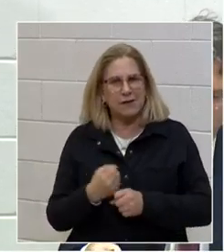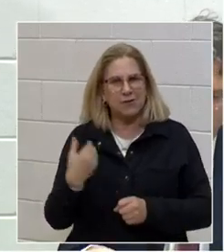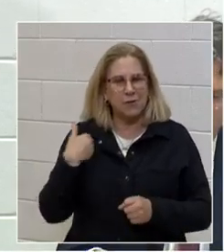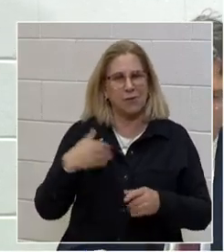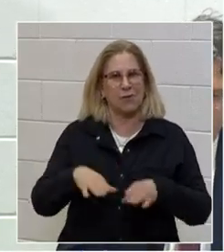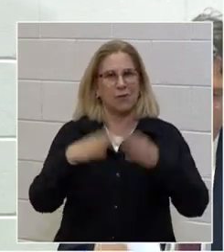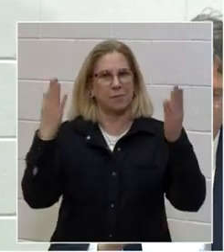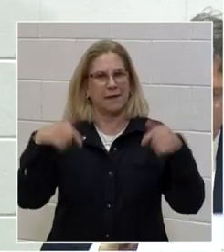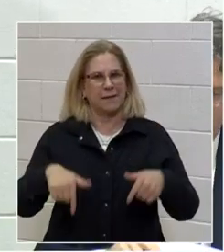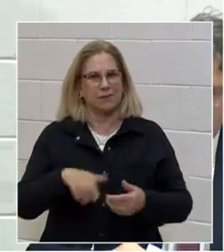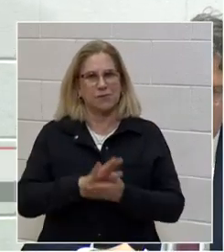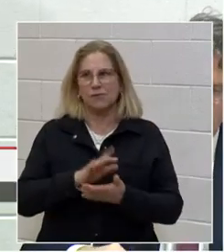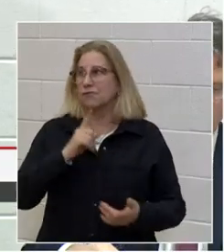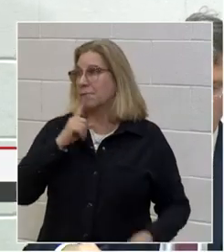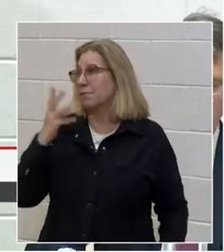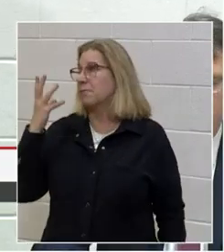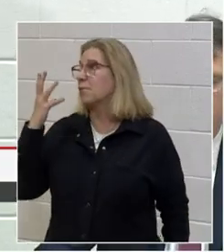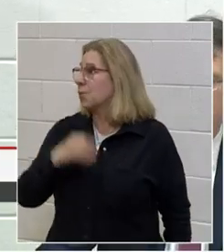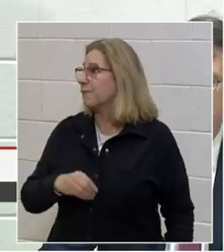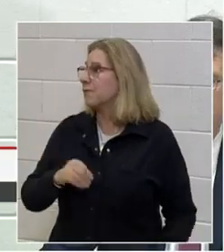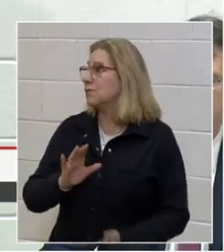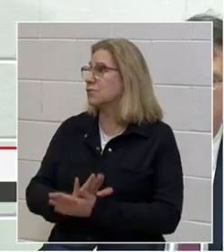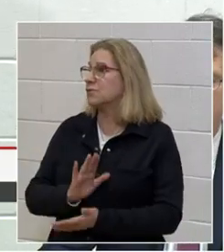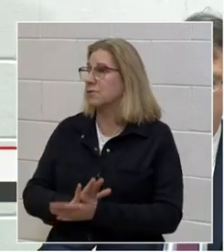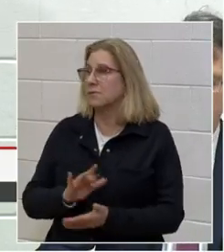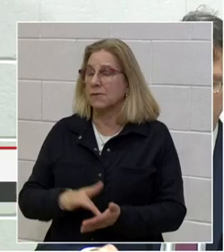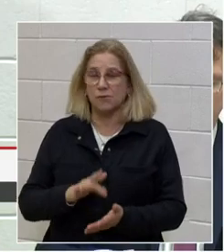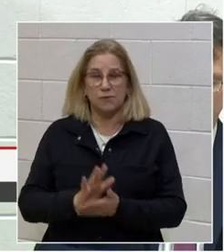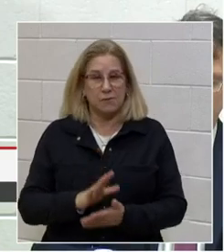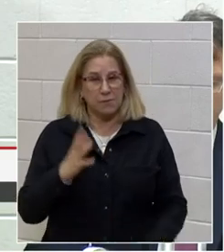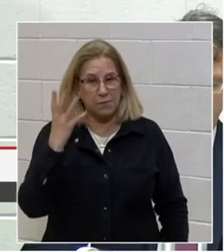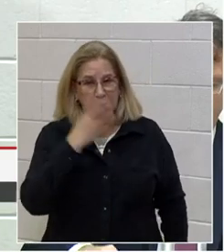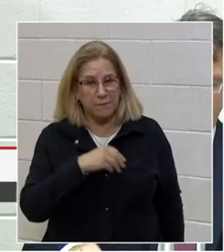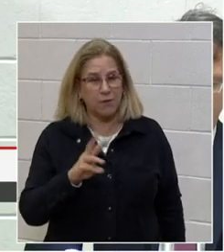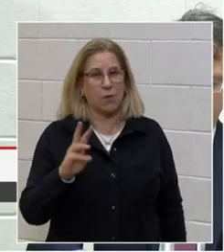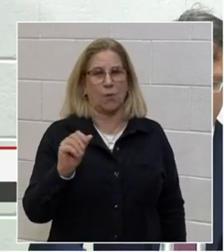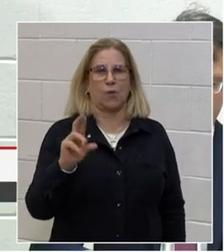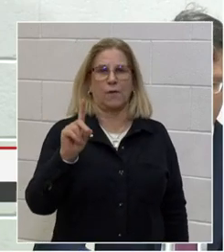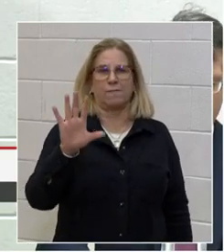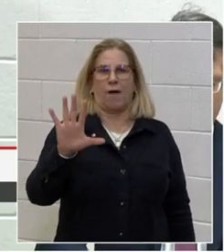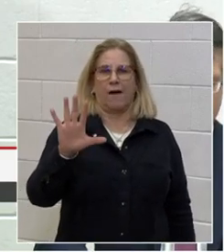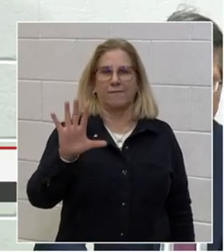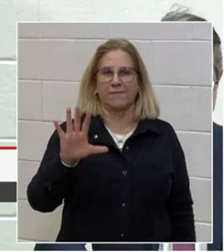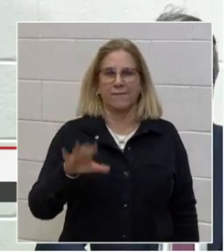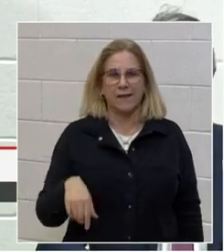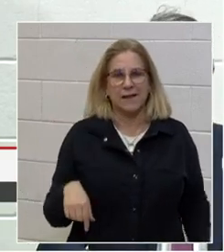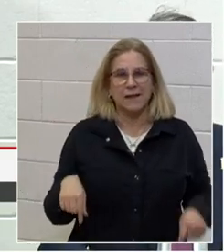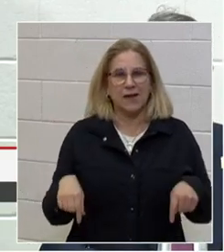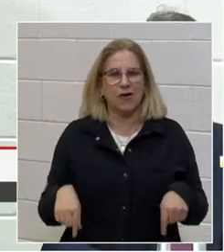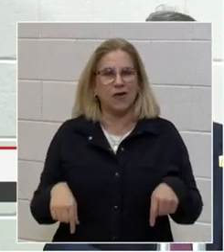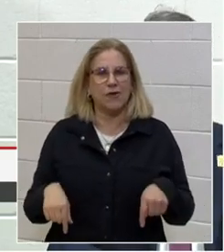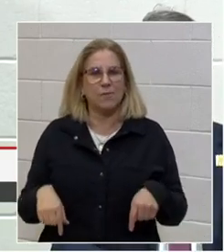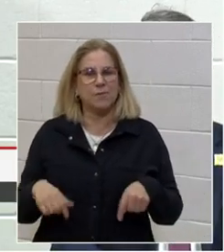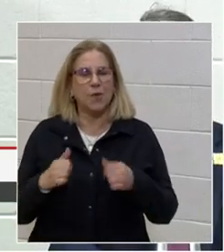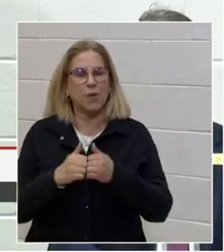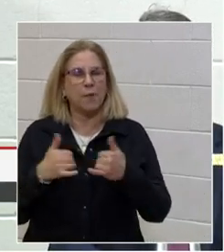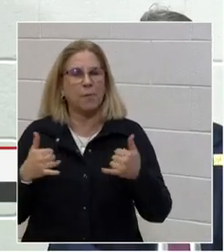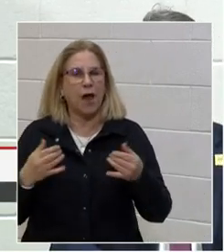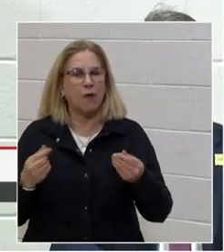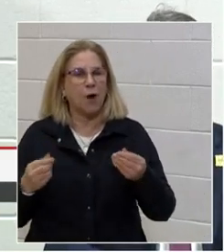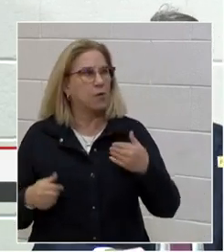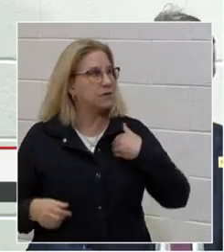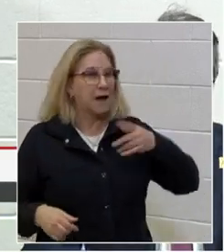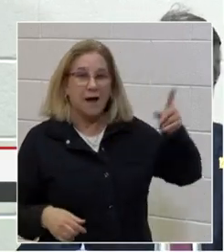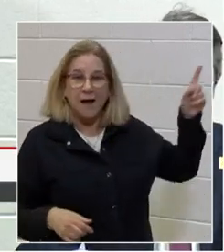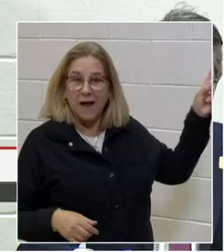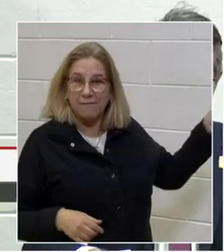5. That is also a part of the playground, recreation center, tennis